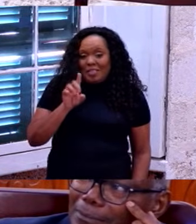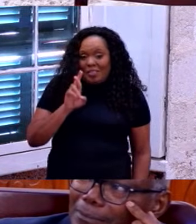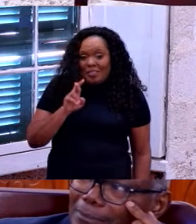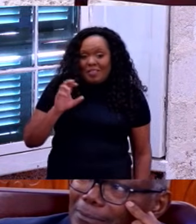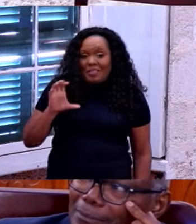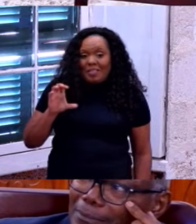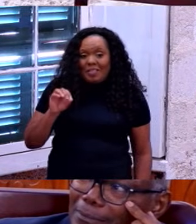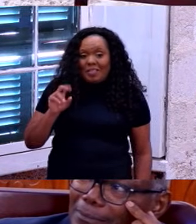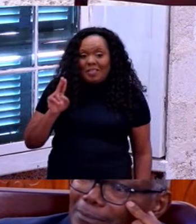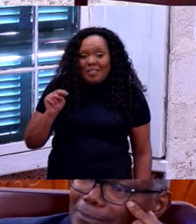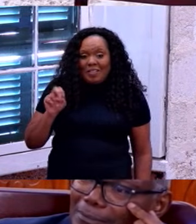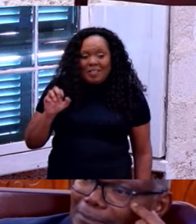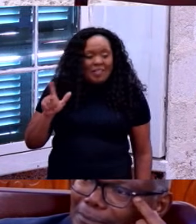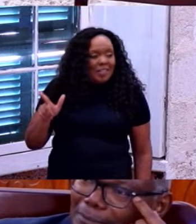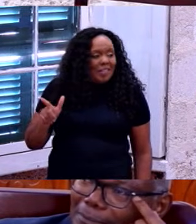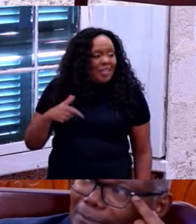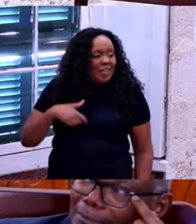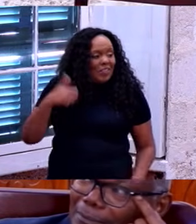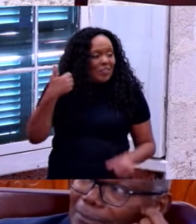a little lad,